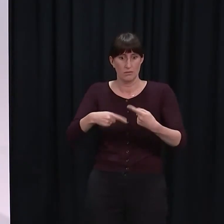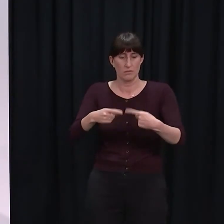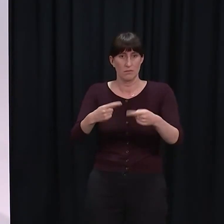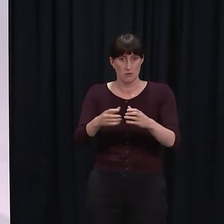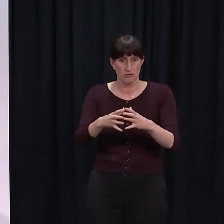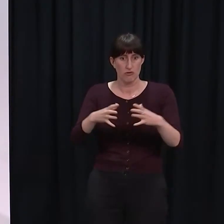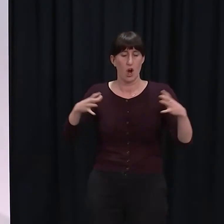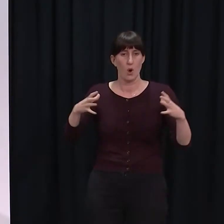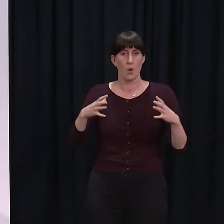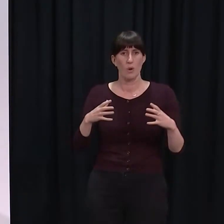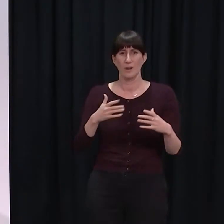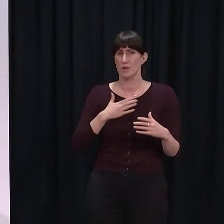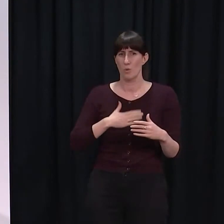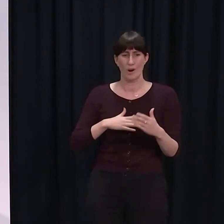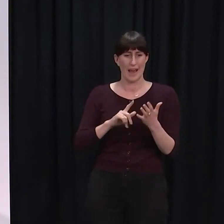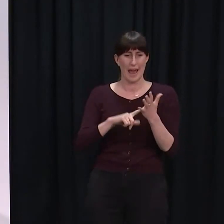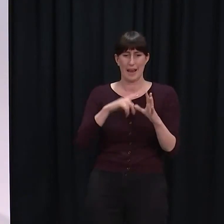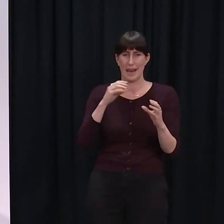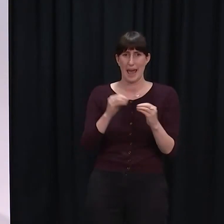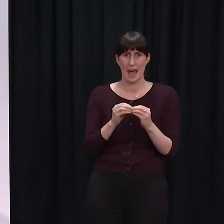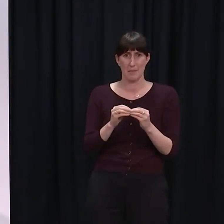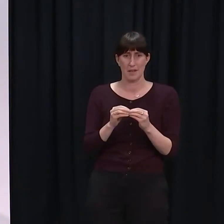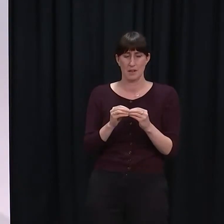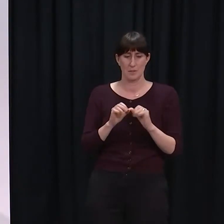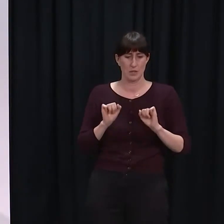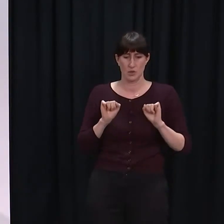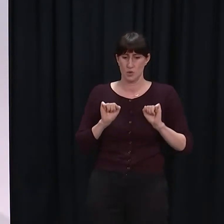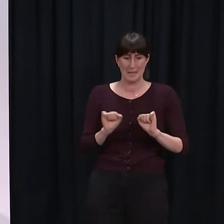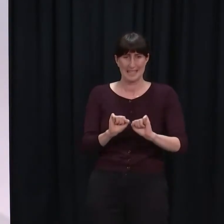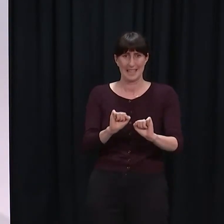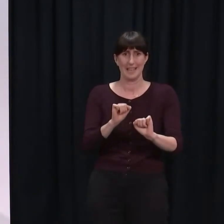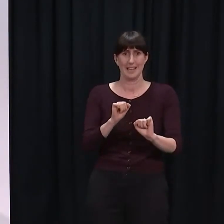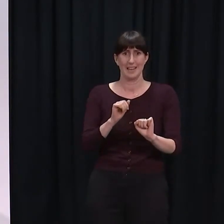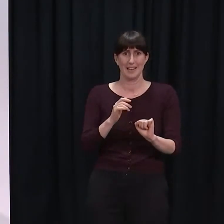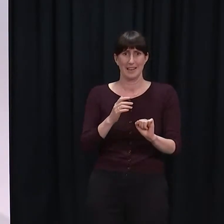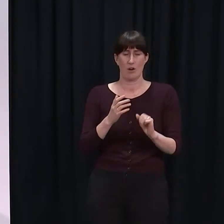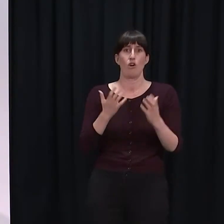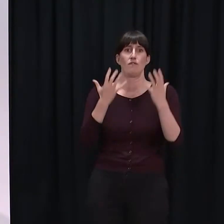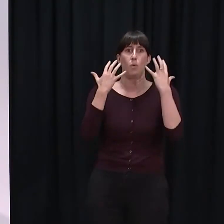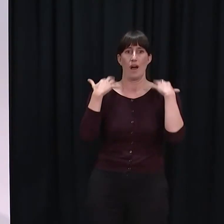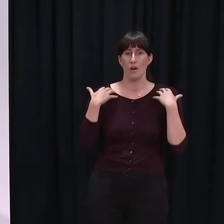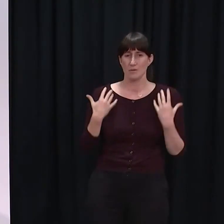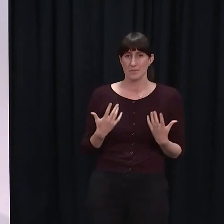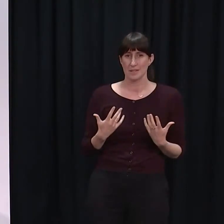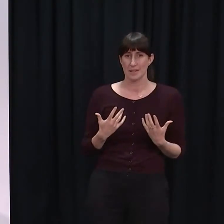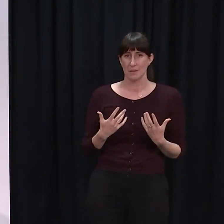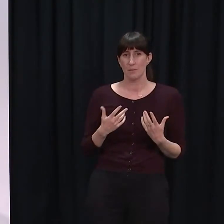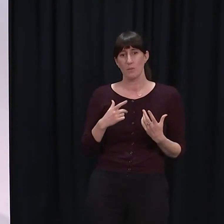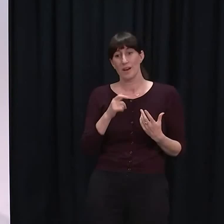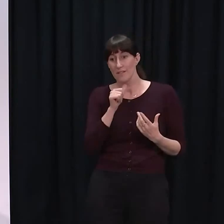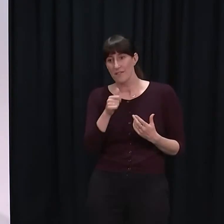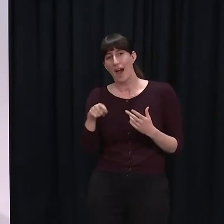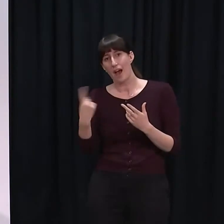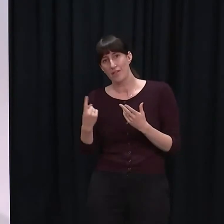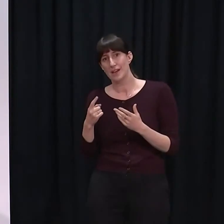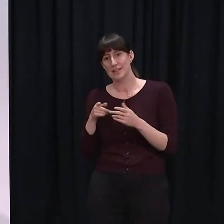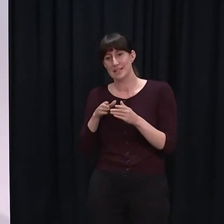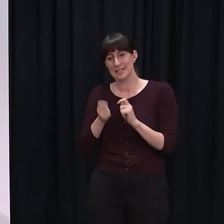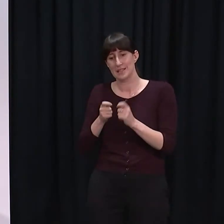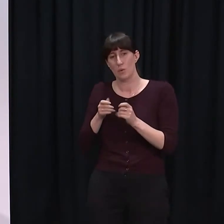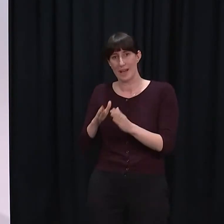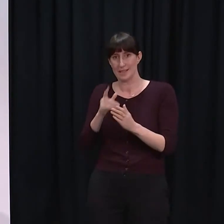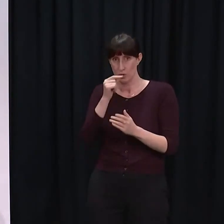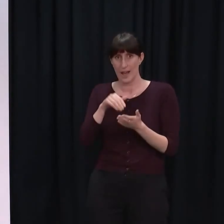up doing a whole lot of PCR tests every day, where other testing methodologies could be a substitute for a lot of